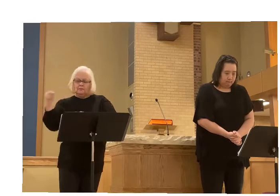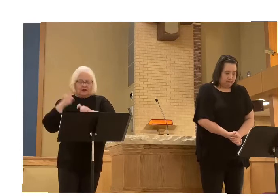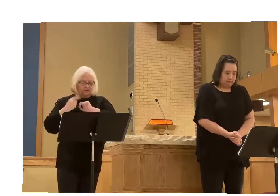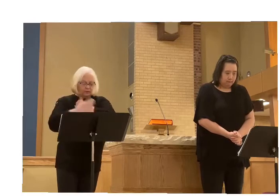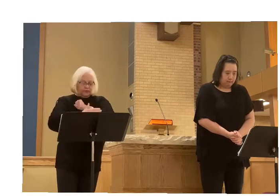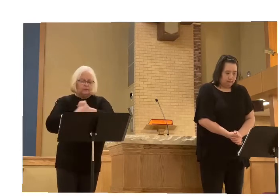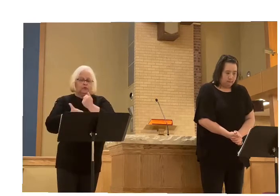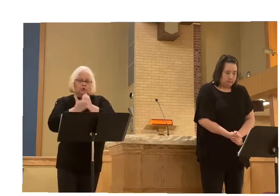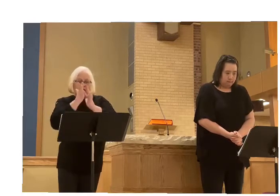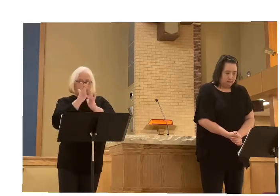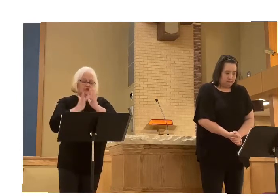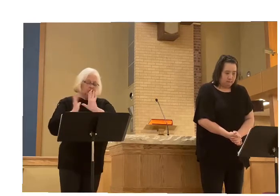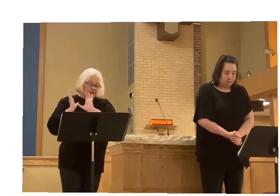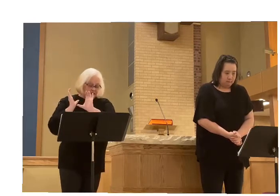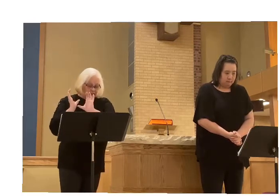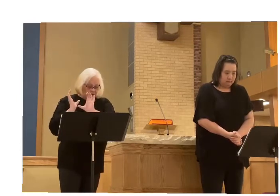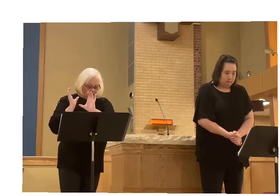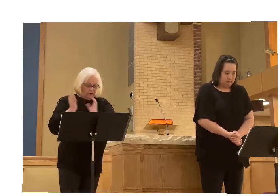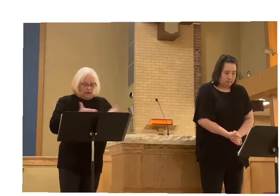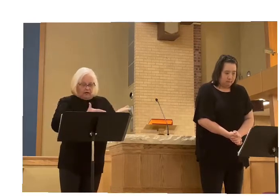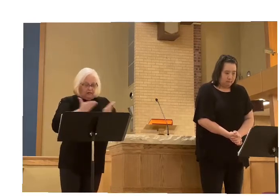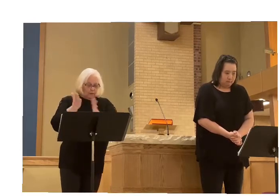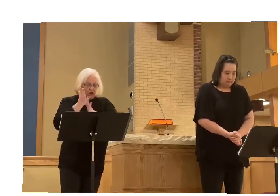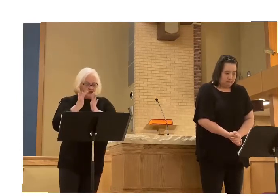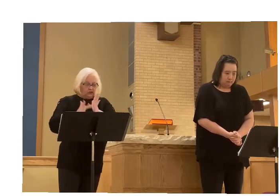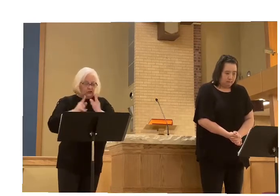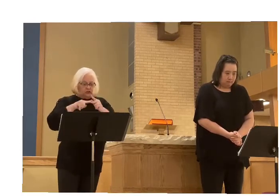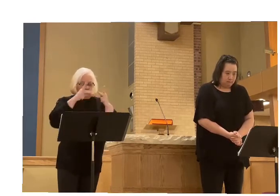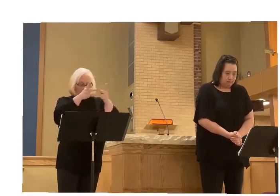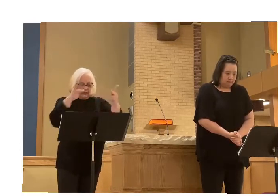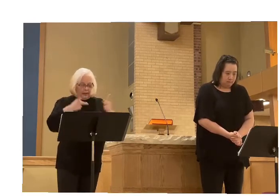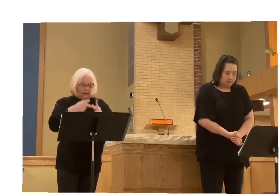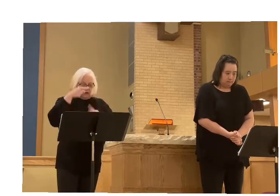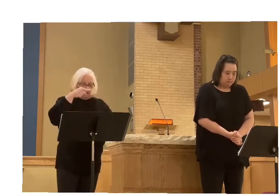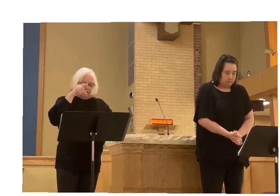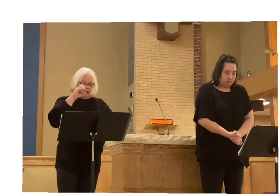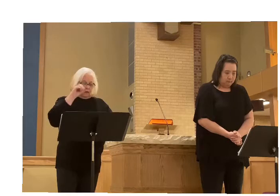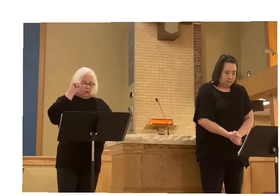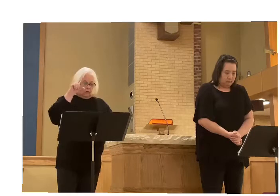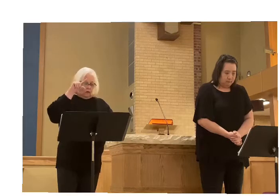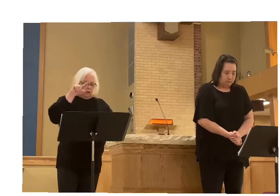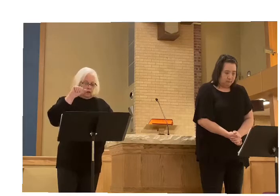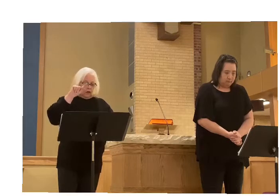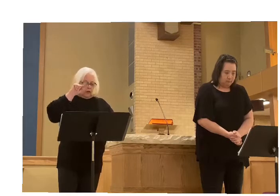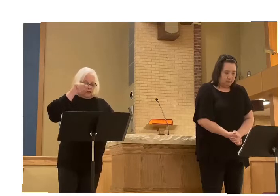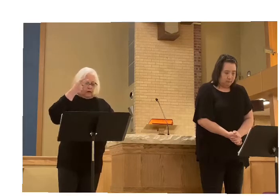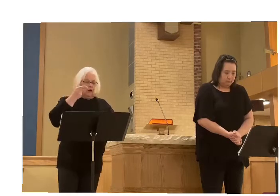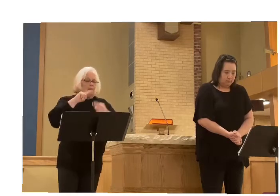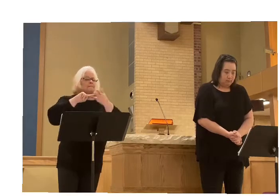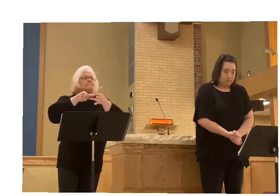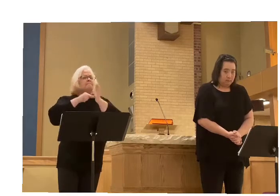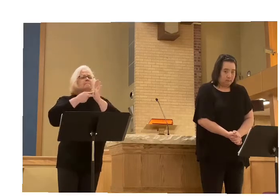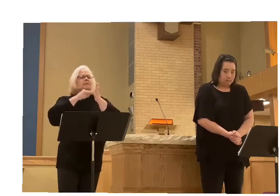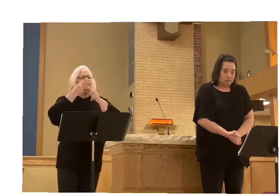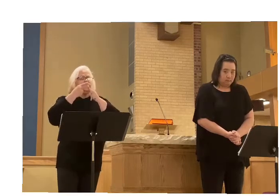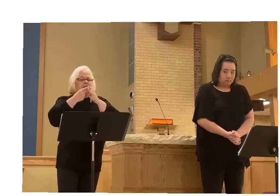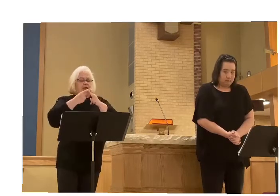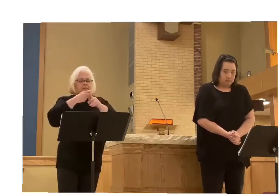cross. They brought Jesus to the place called Golgotha, a name meaning the place of the